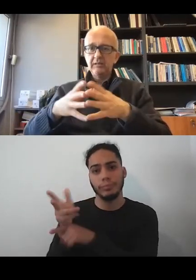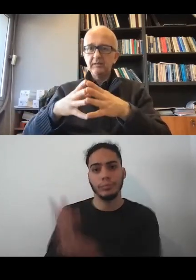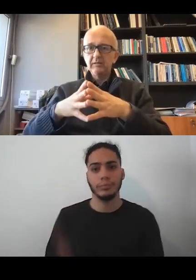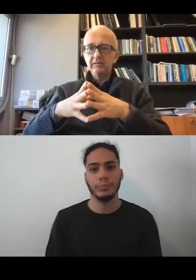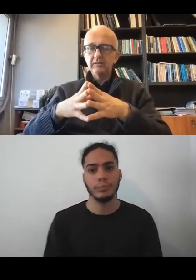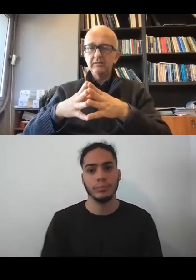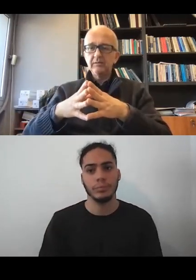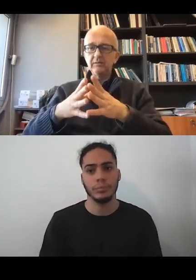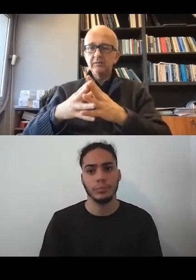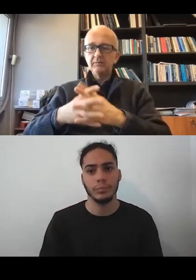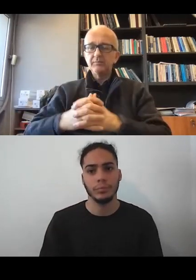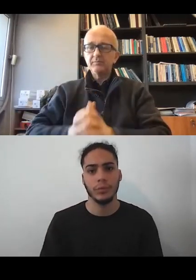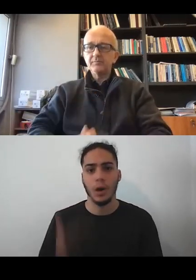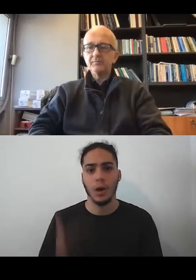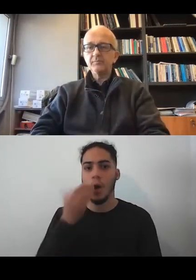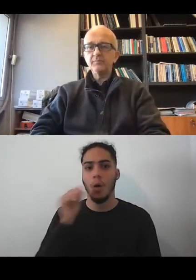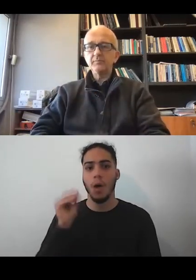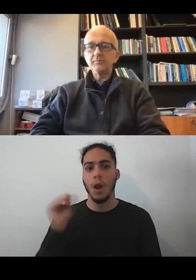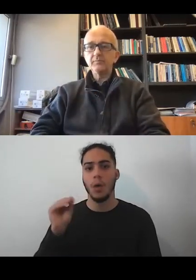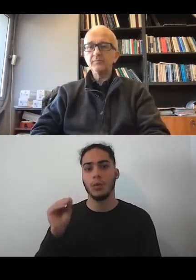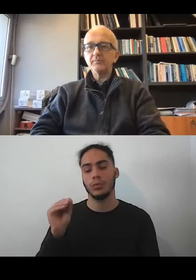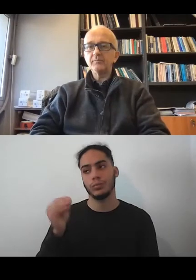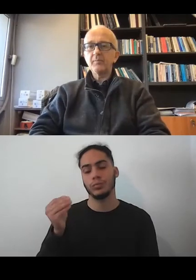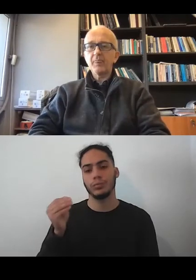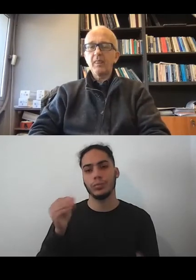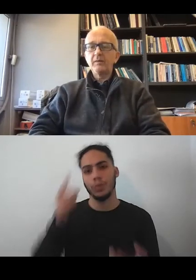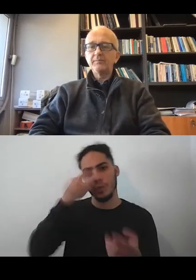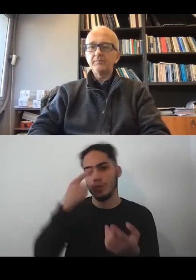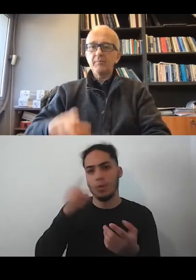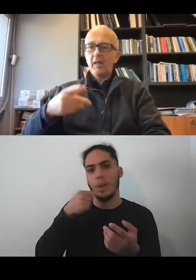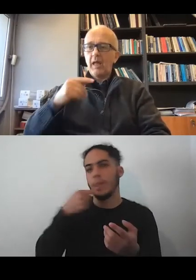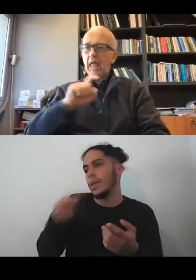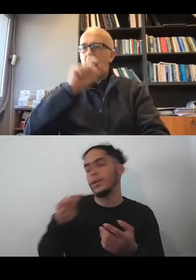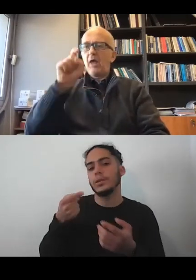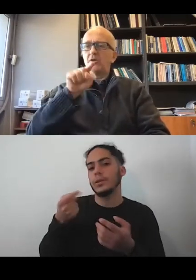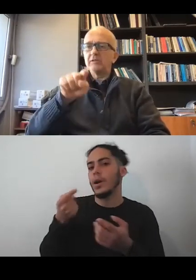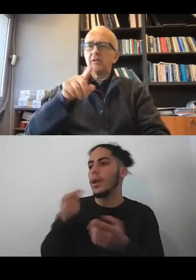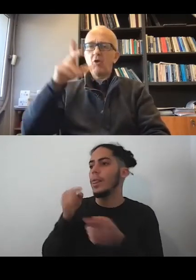The student is instructed to say a phrase, to sign a phrase.